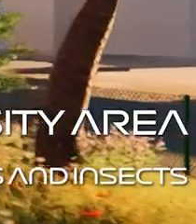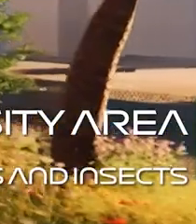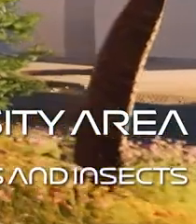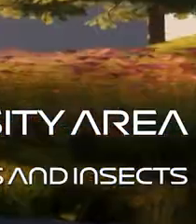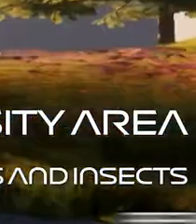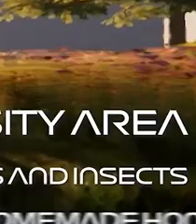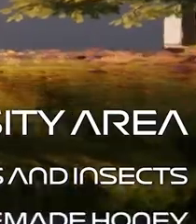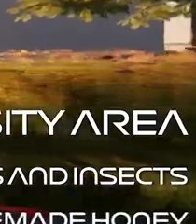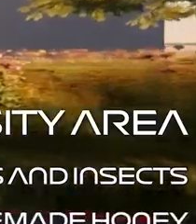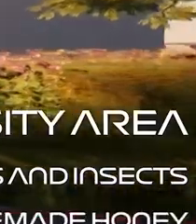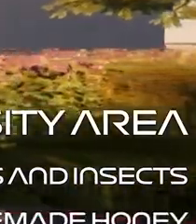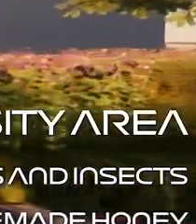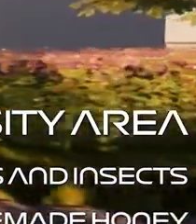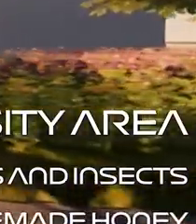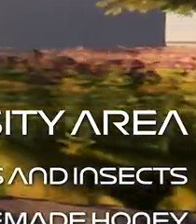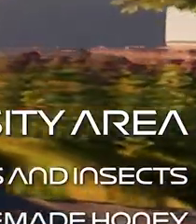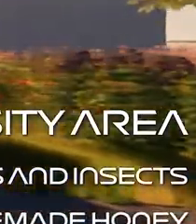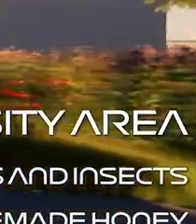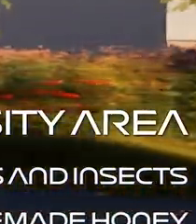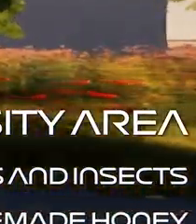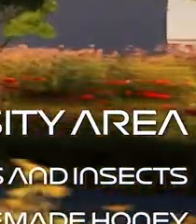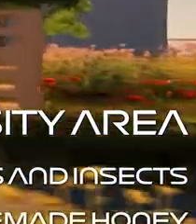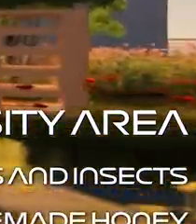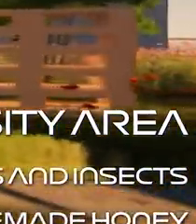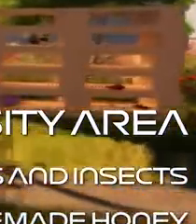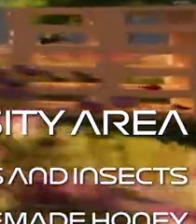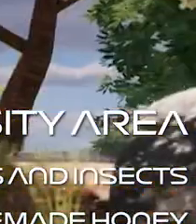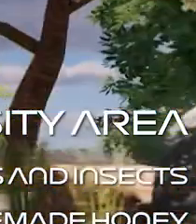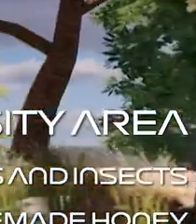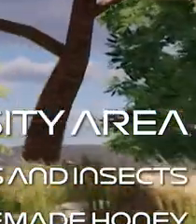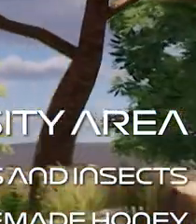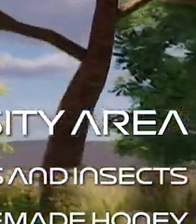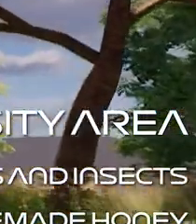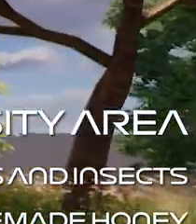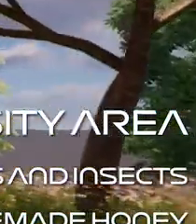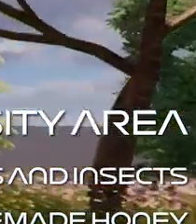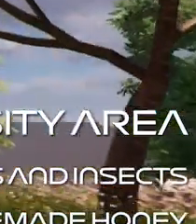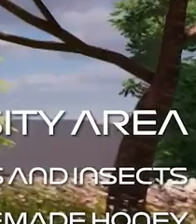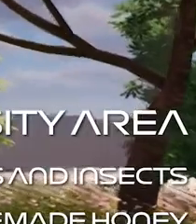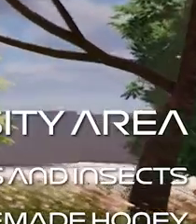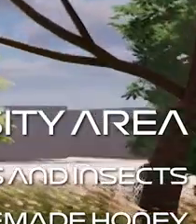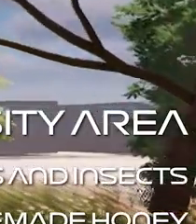energy into every aspect, from procurement of raw materials, to production, to recycling.